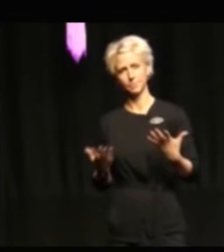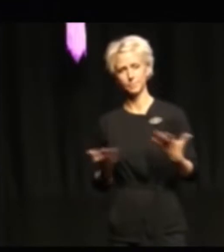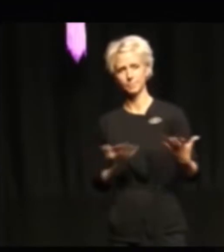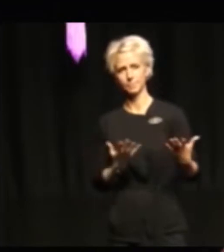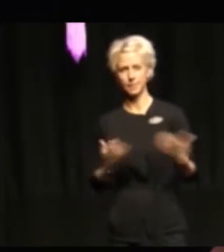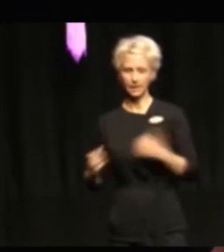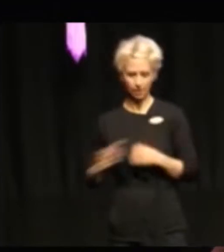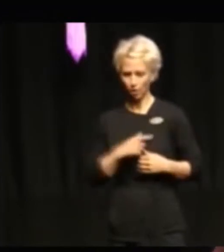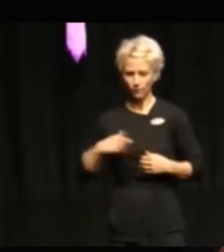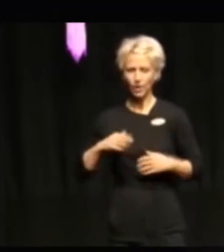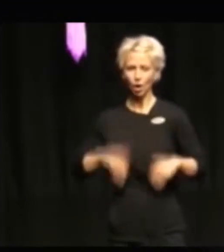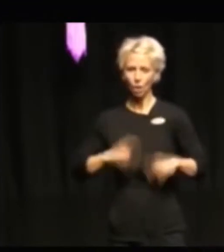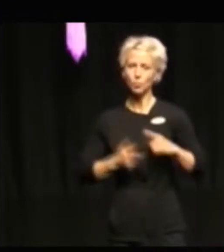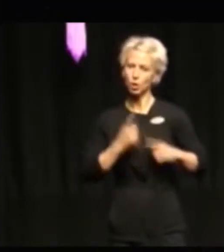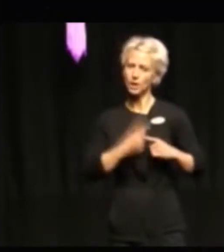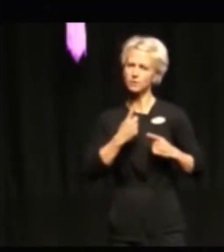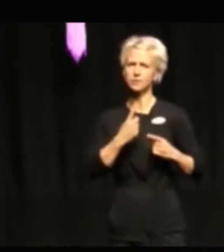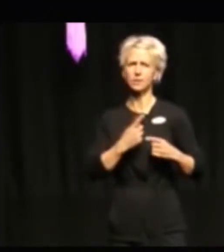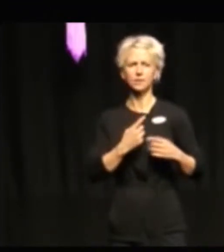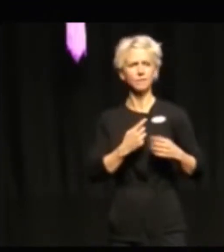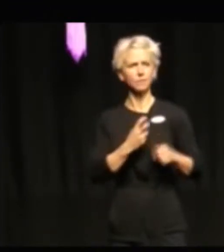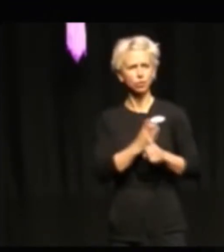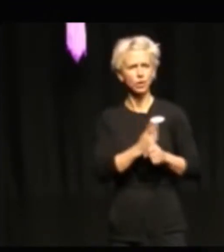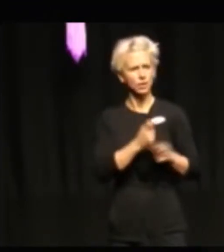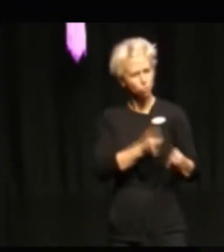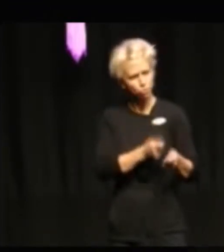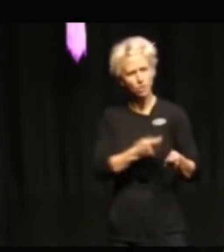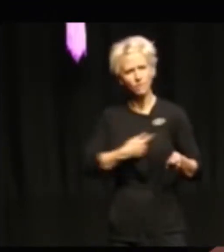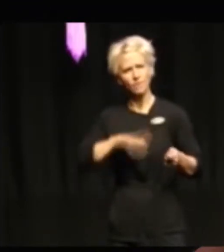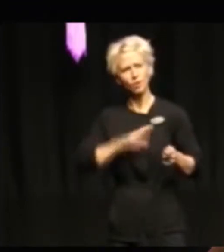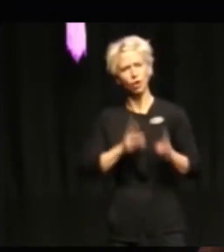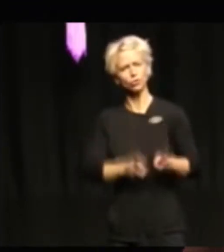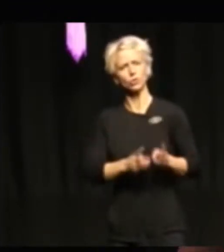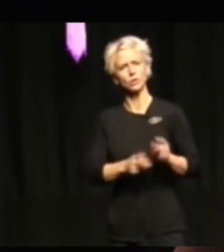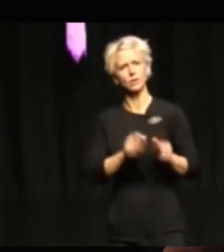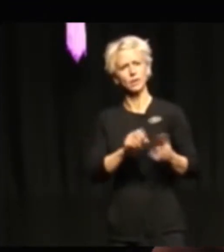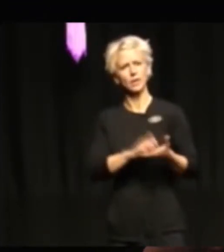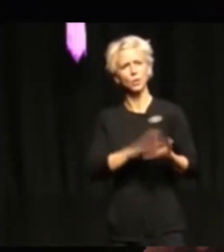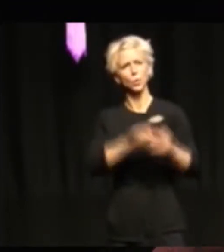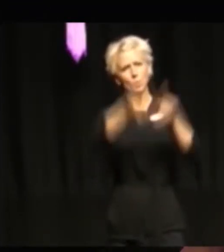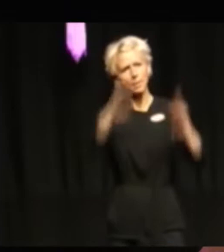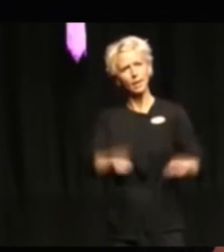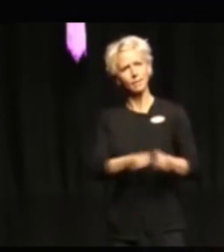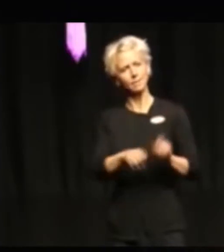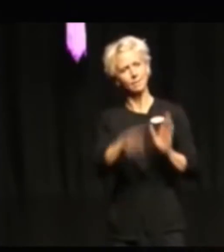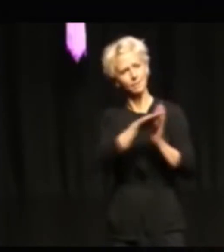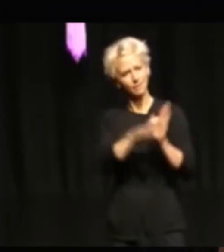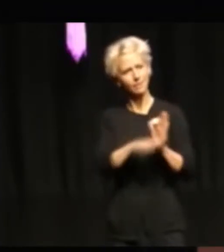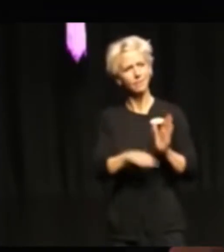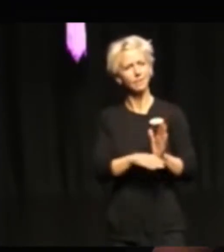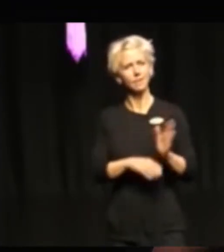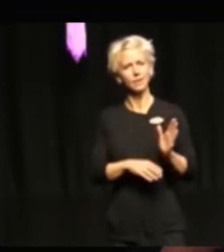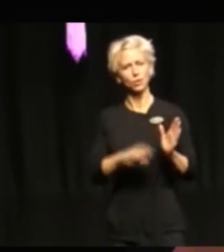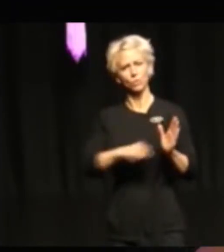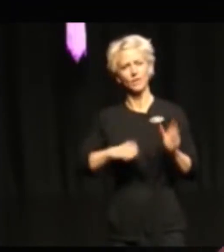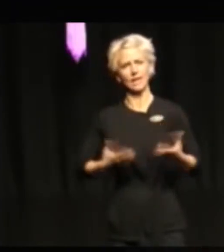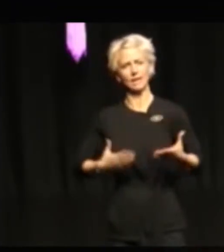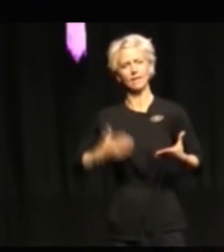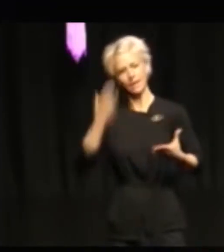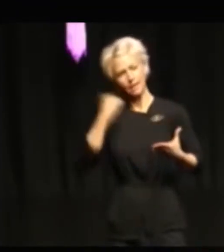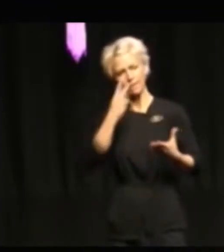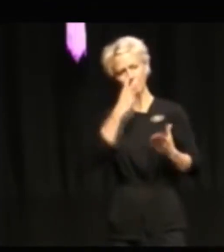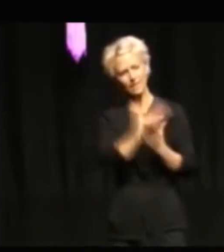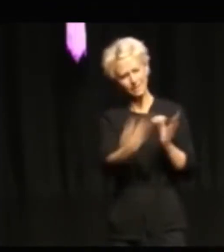We started to push for this, and it's the opportunity for individuals and groups to